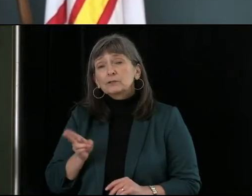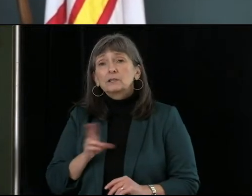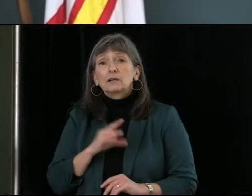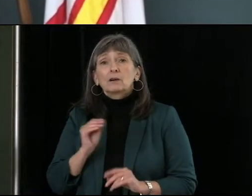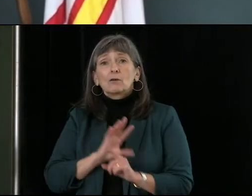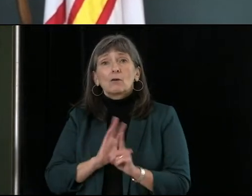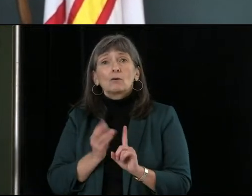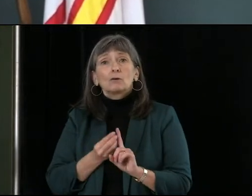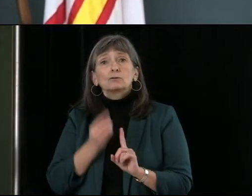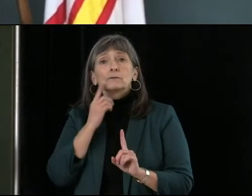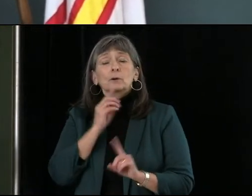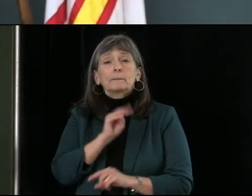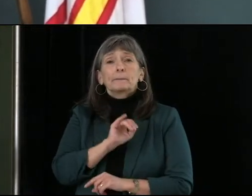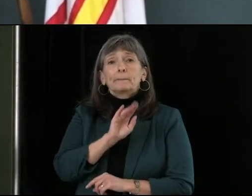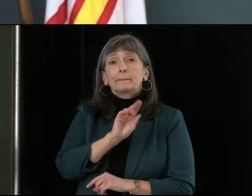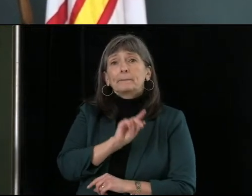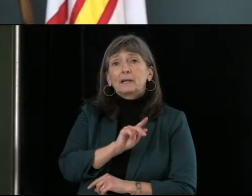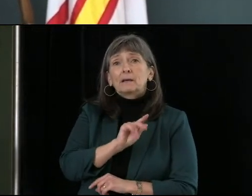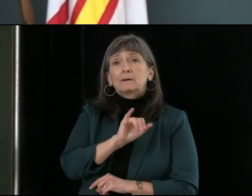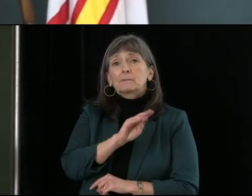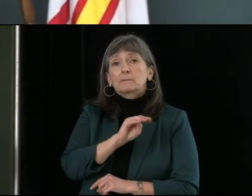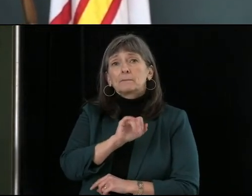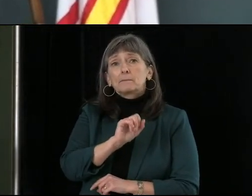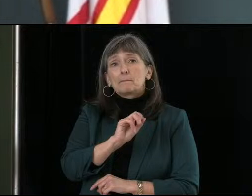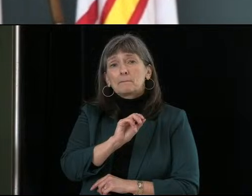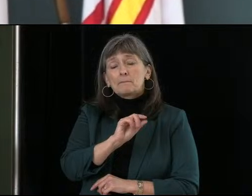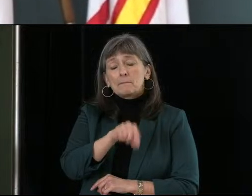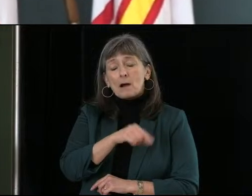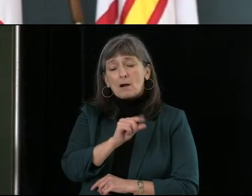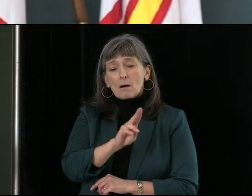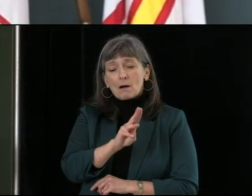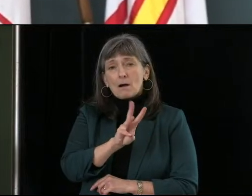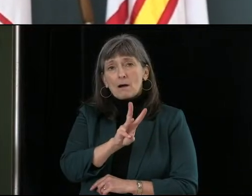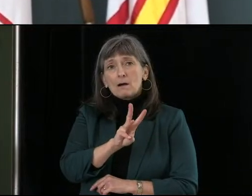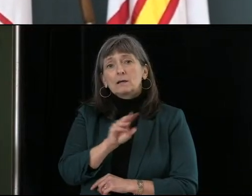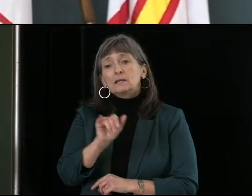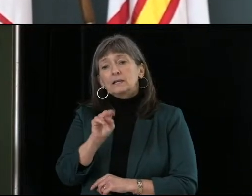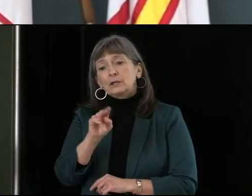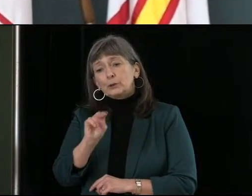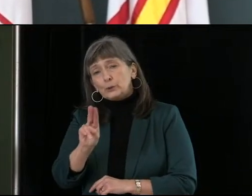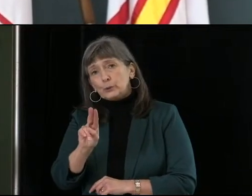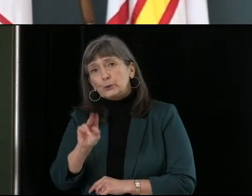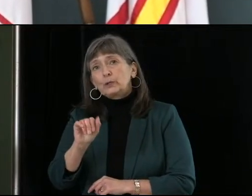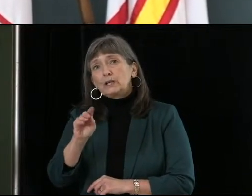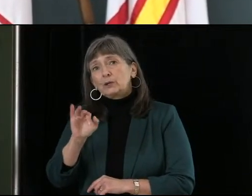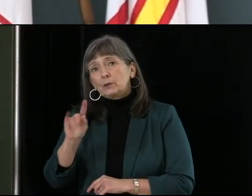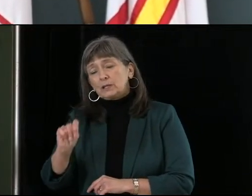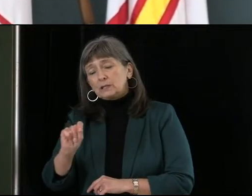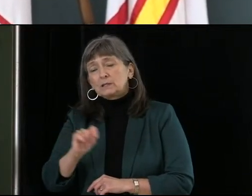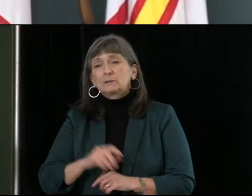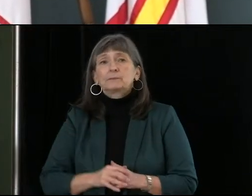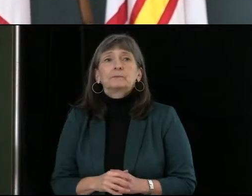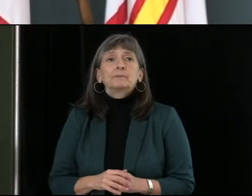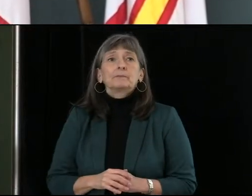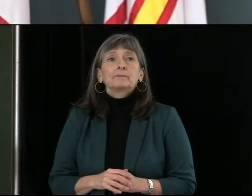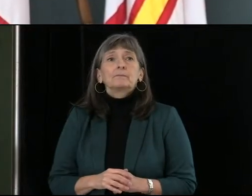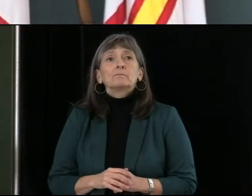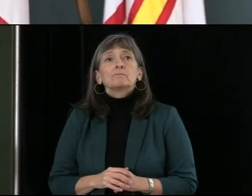and cultures of the Mi'kmaq, Innu, and Inuit. It is now my honor to